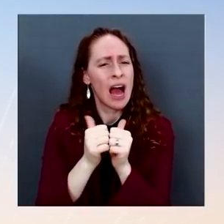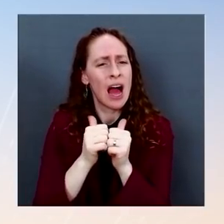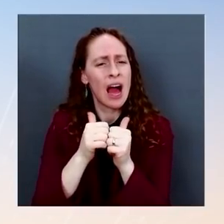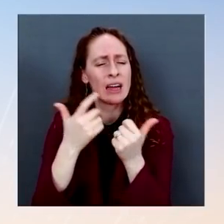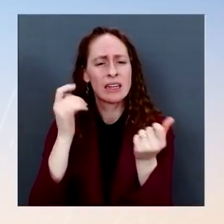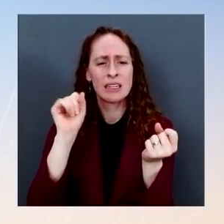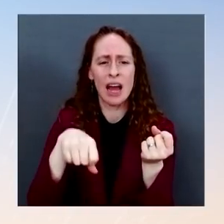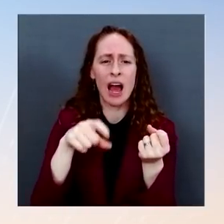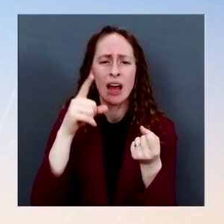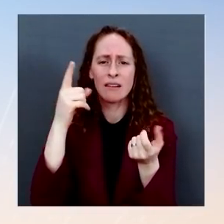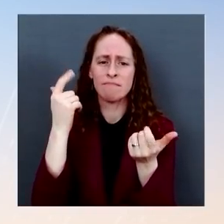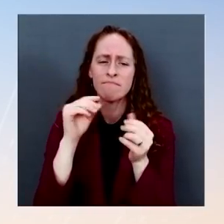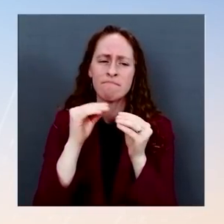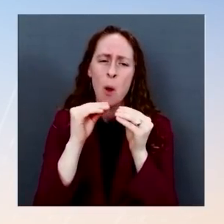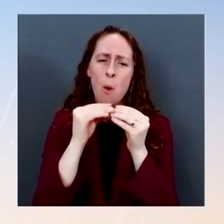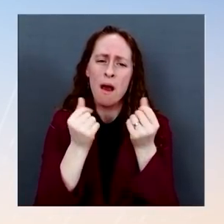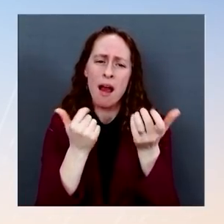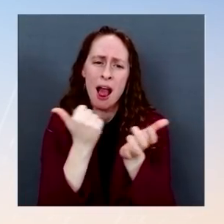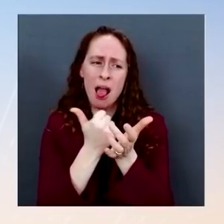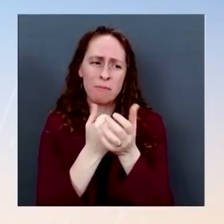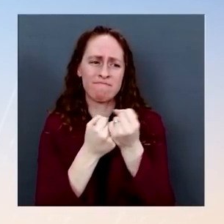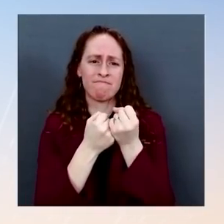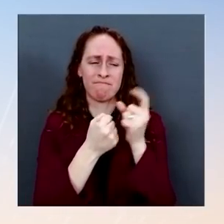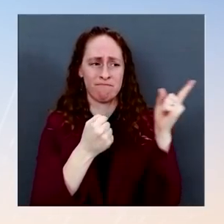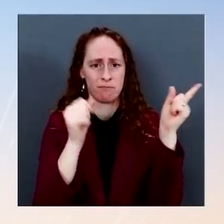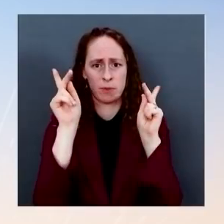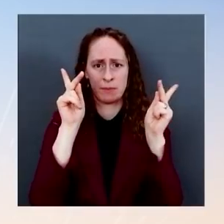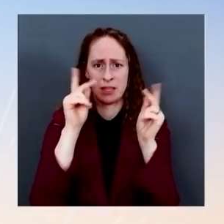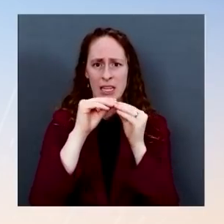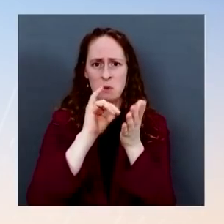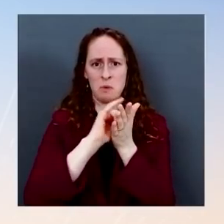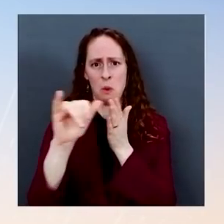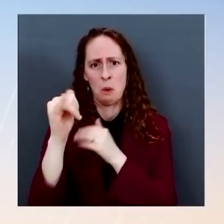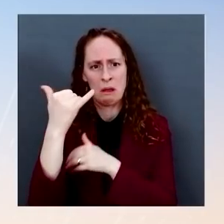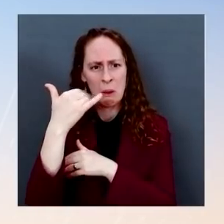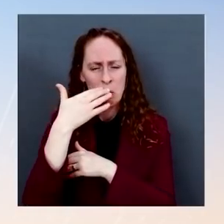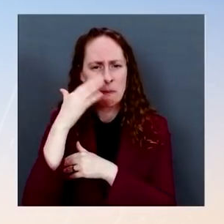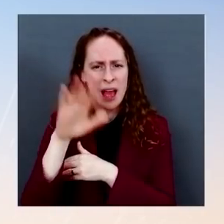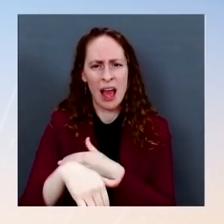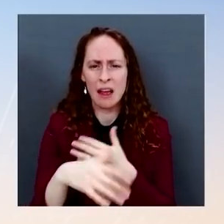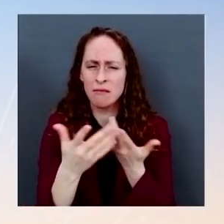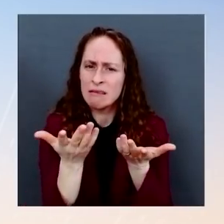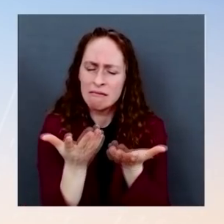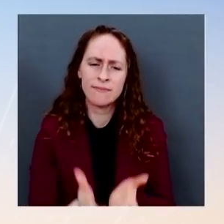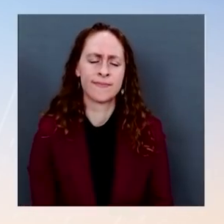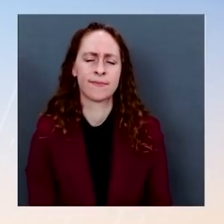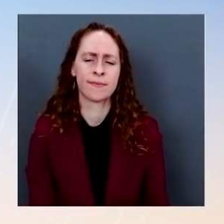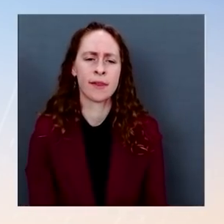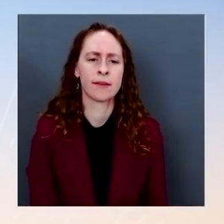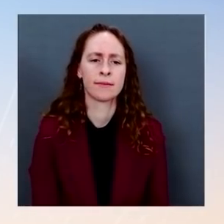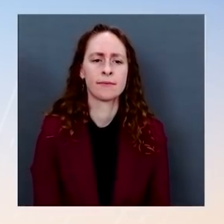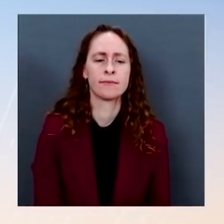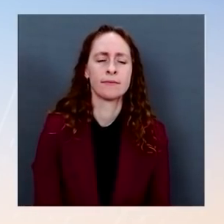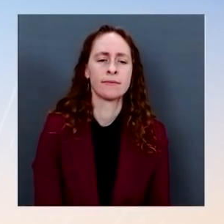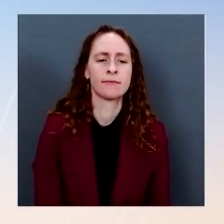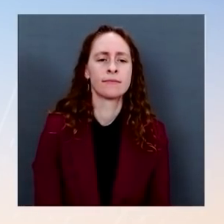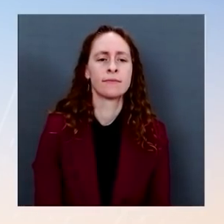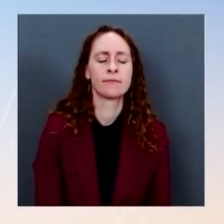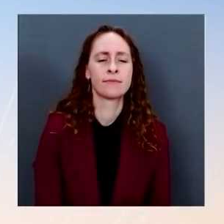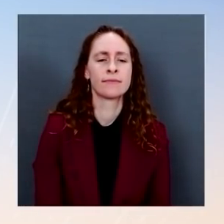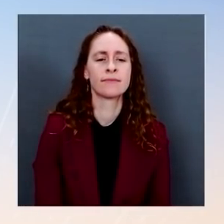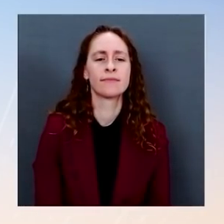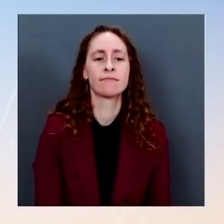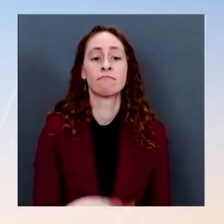the state. We've already used the Defense Production Act and spent $3 billion to greatly expand the number of at-home tests, so that's already something we have tapped